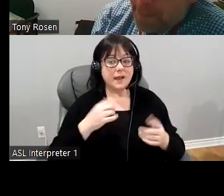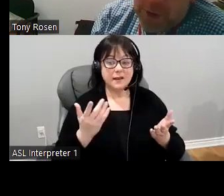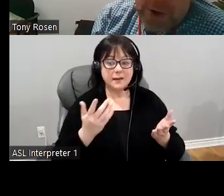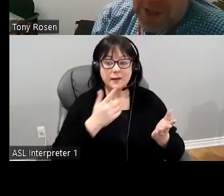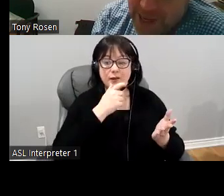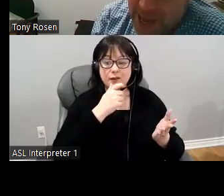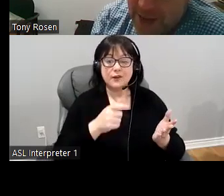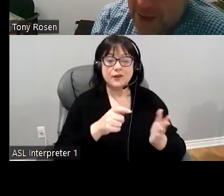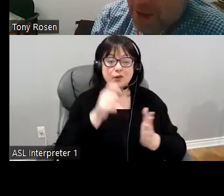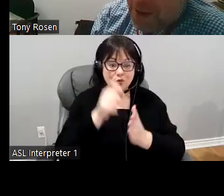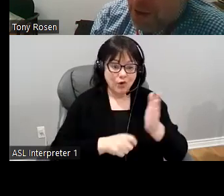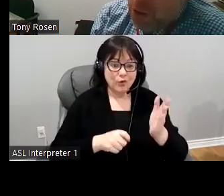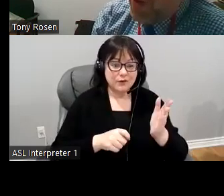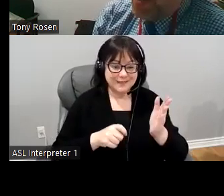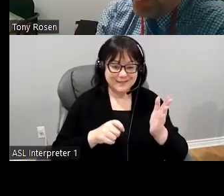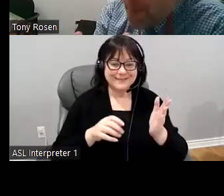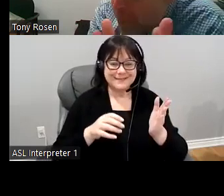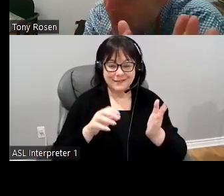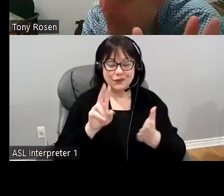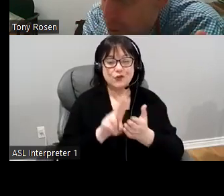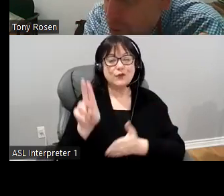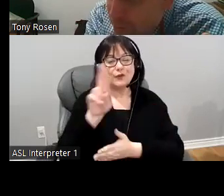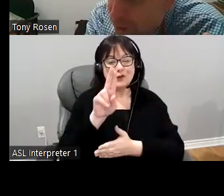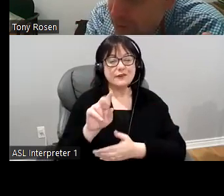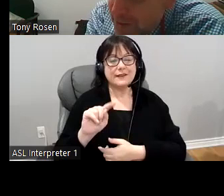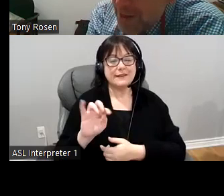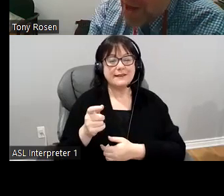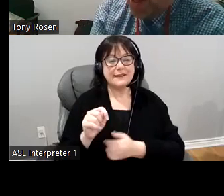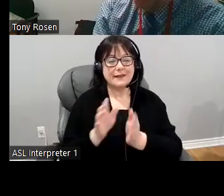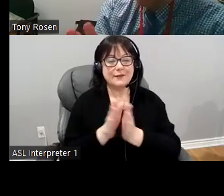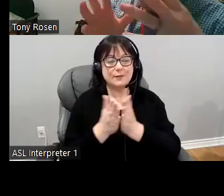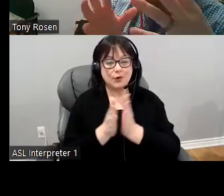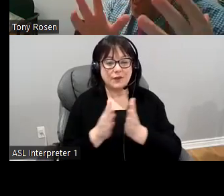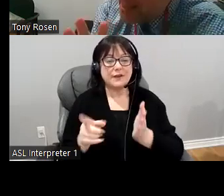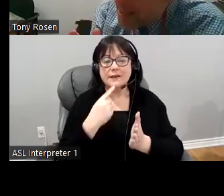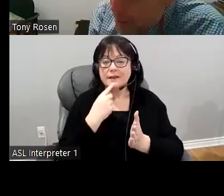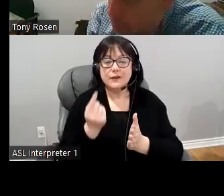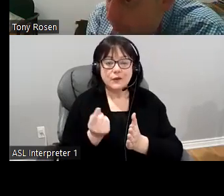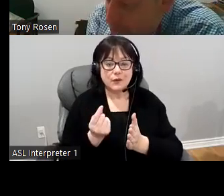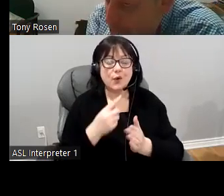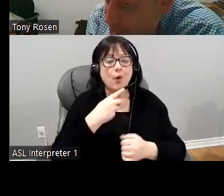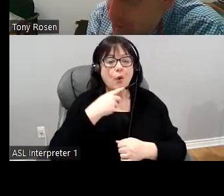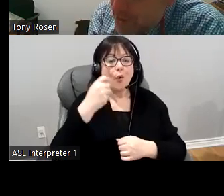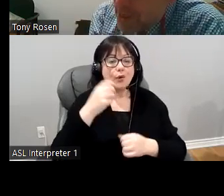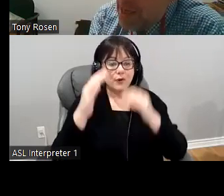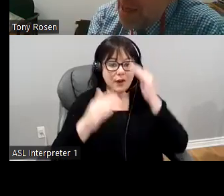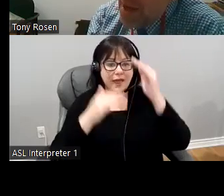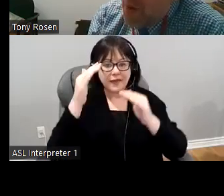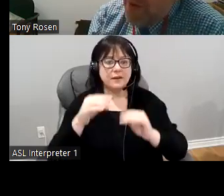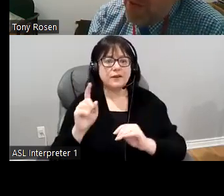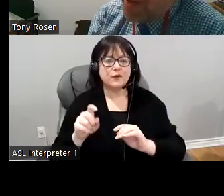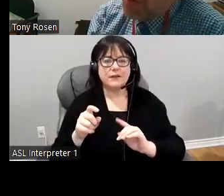textbook chapter that said, you've got to separate the older adult and you've got to ask them questions to